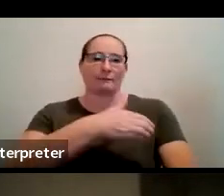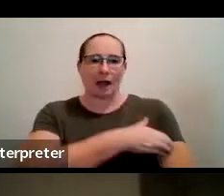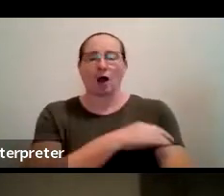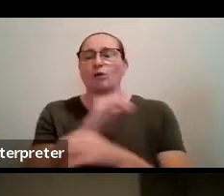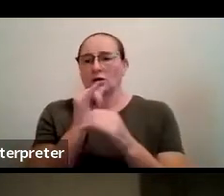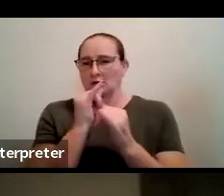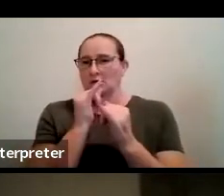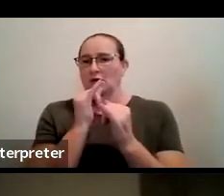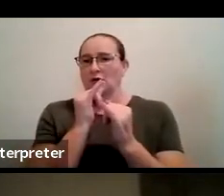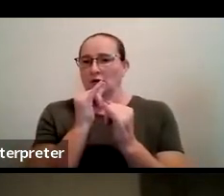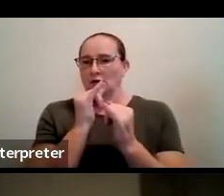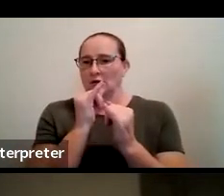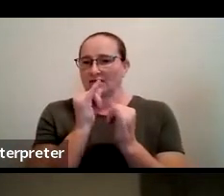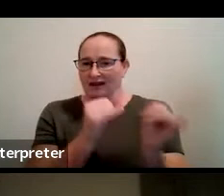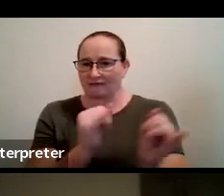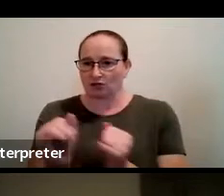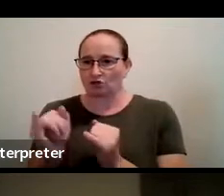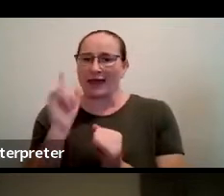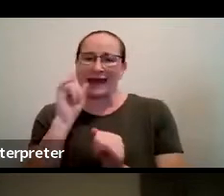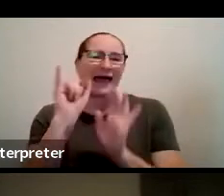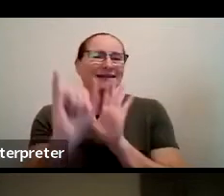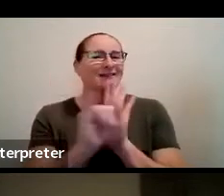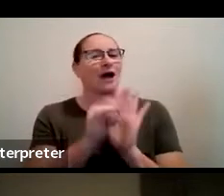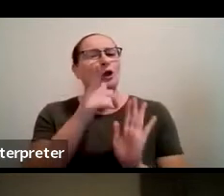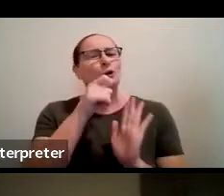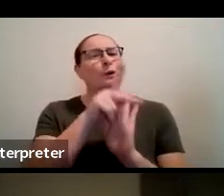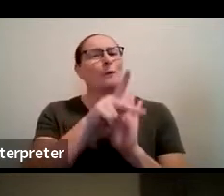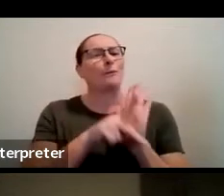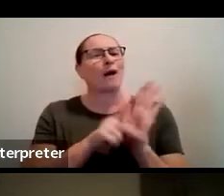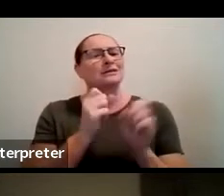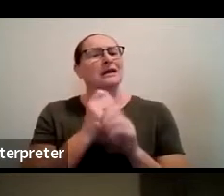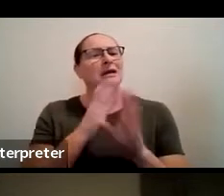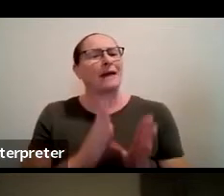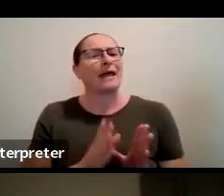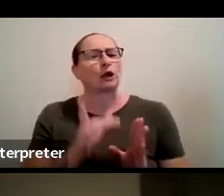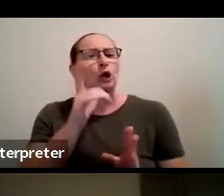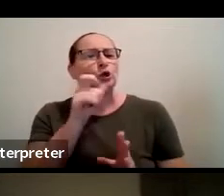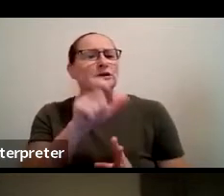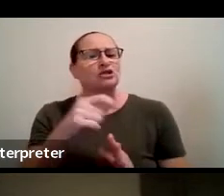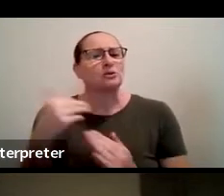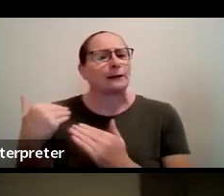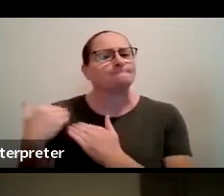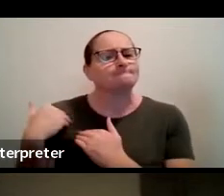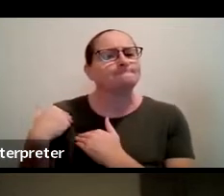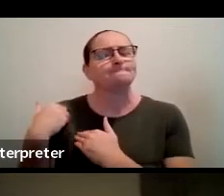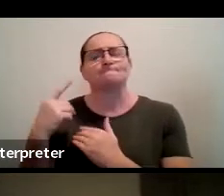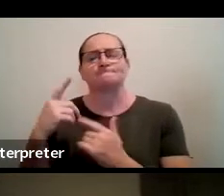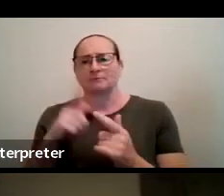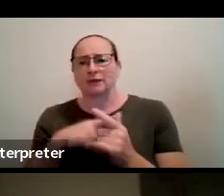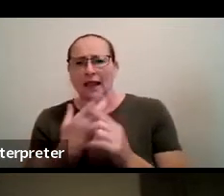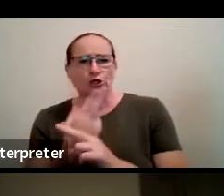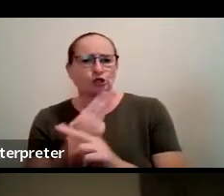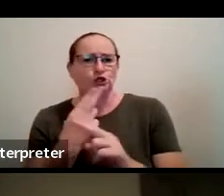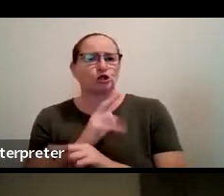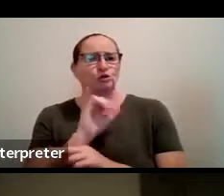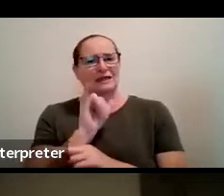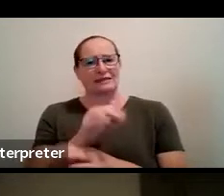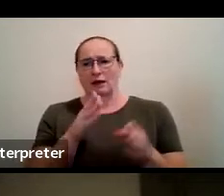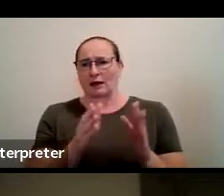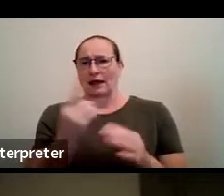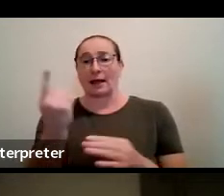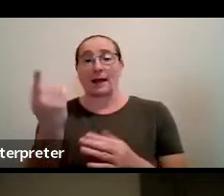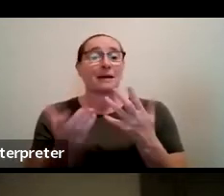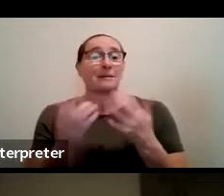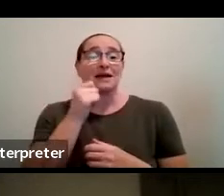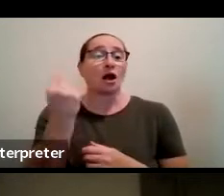the policy issues are and identify who the policymakers are that need to be held to account and to use the mechanisms available to us. We may not always